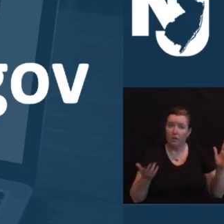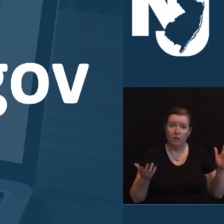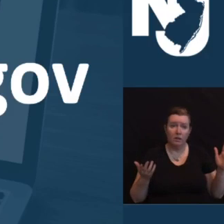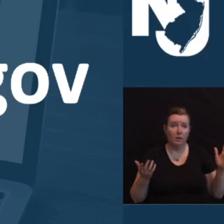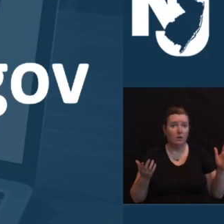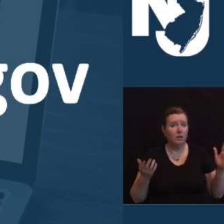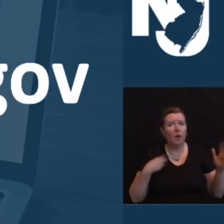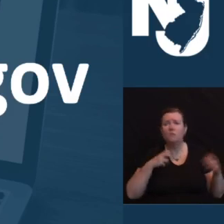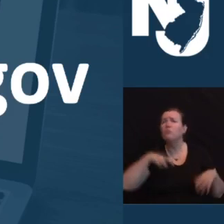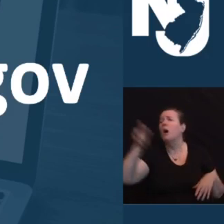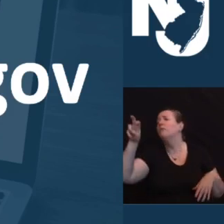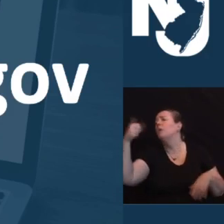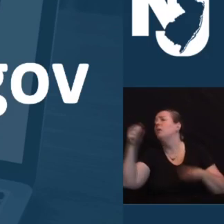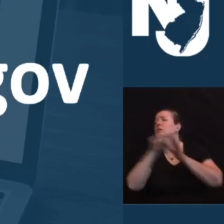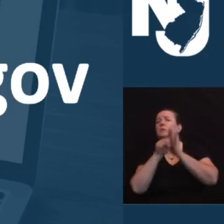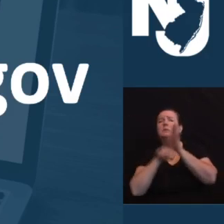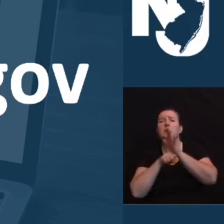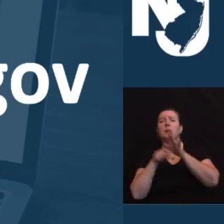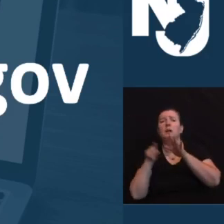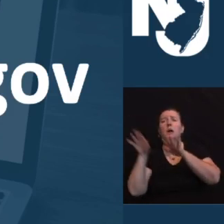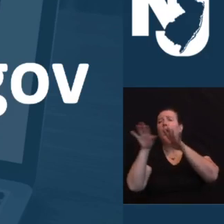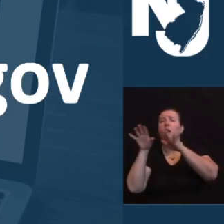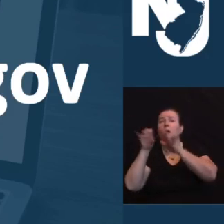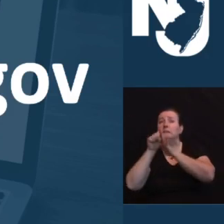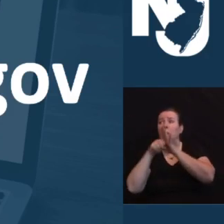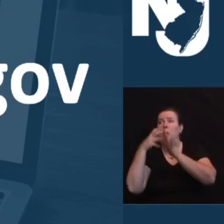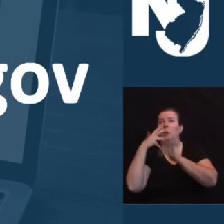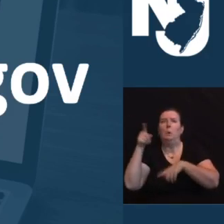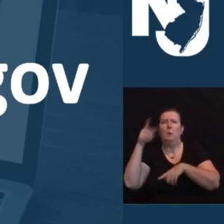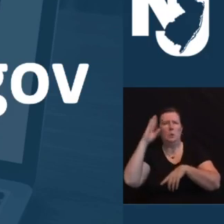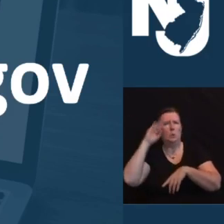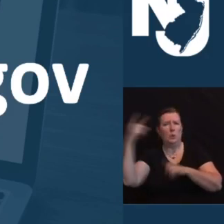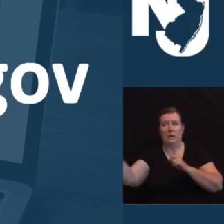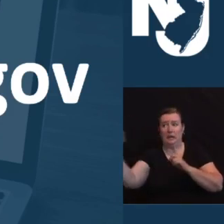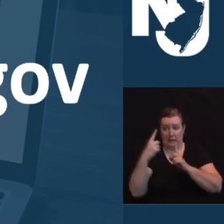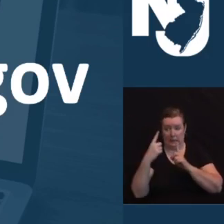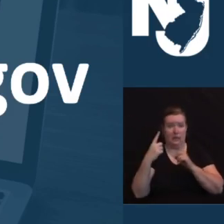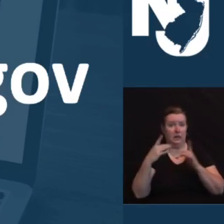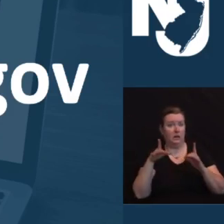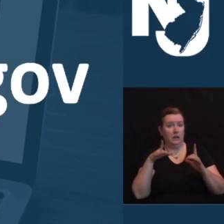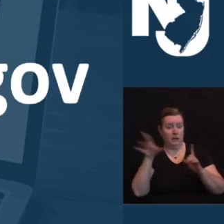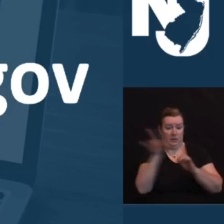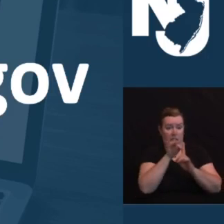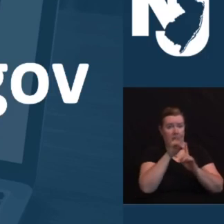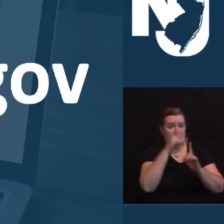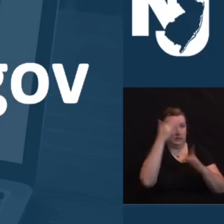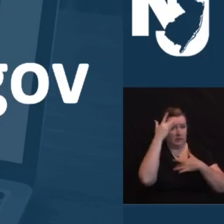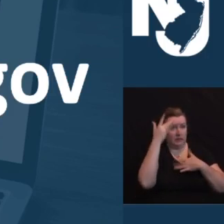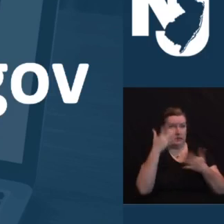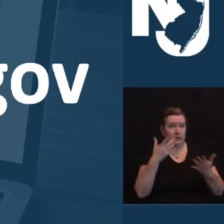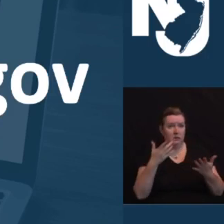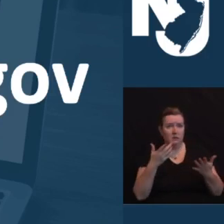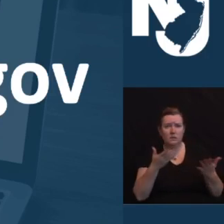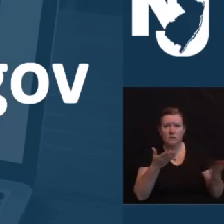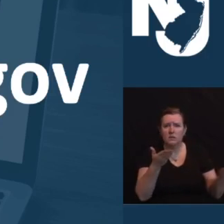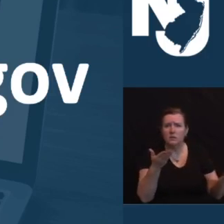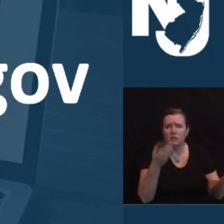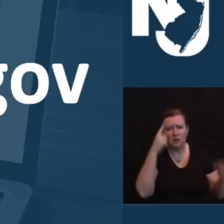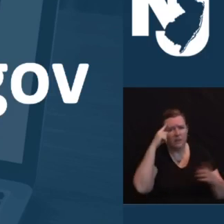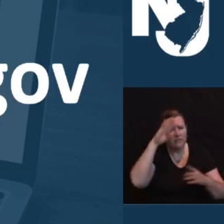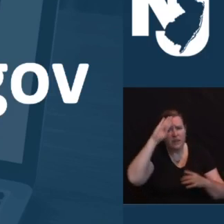spot or if you've known that you've been exposed to somebody with COVID or if you've got symptoms